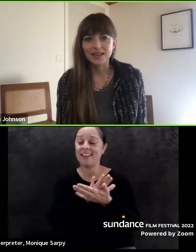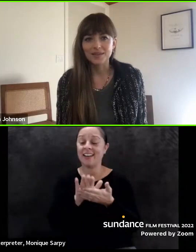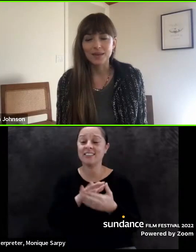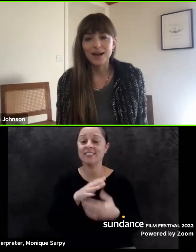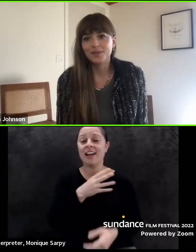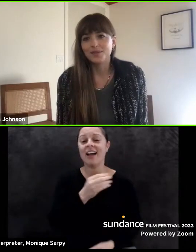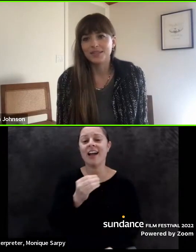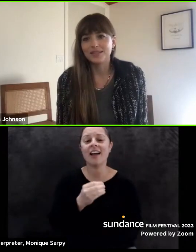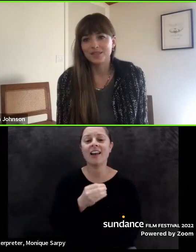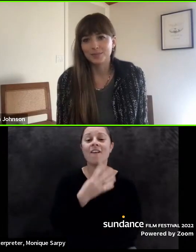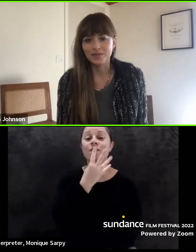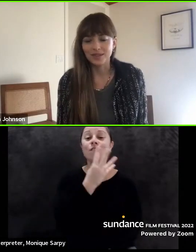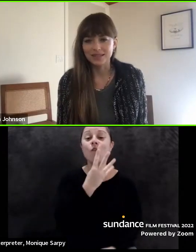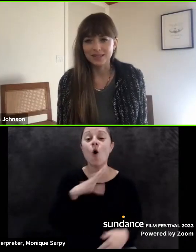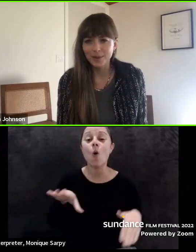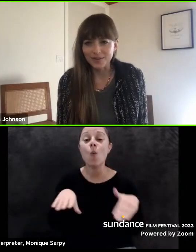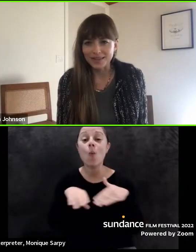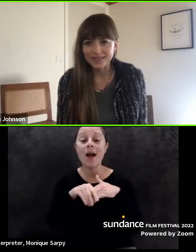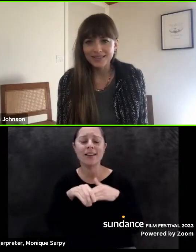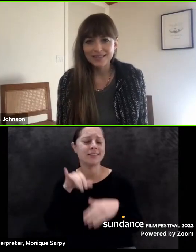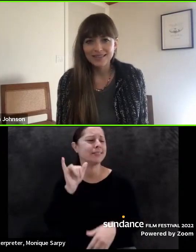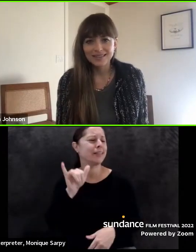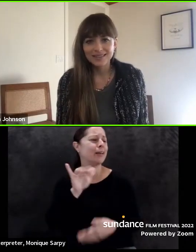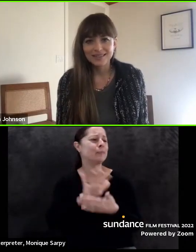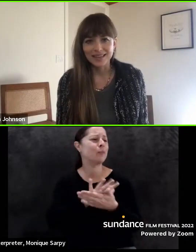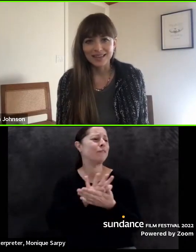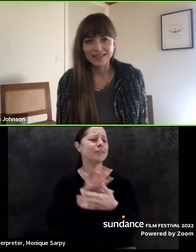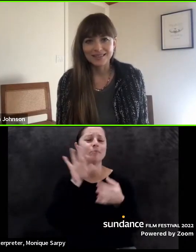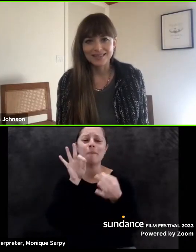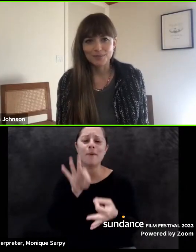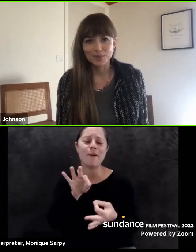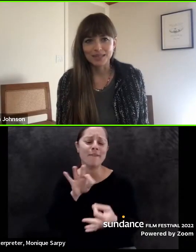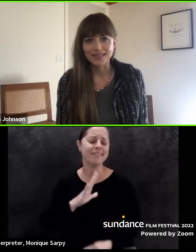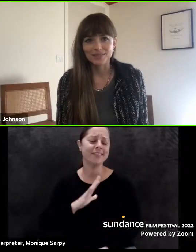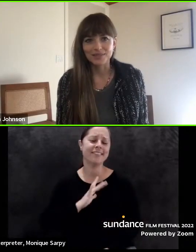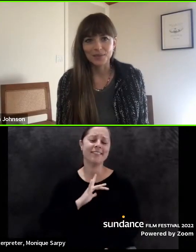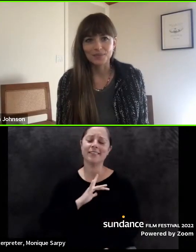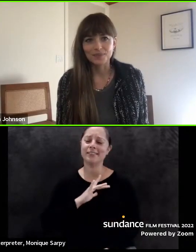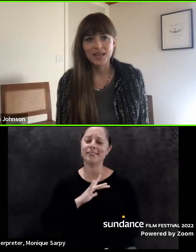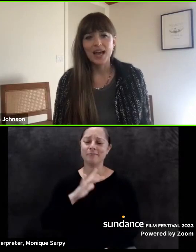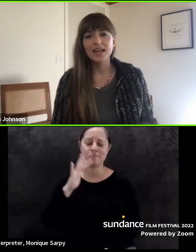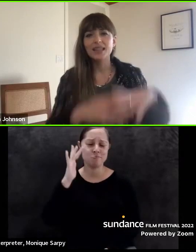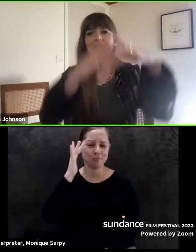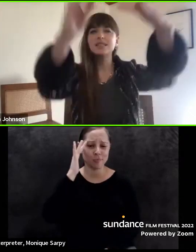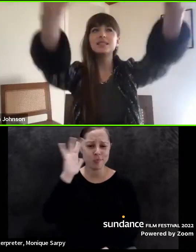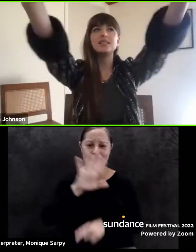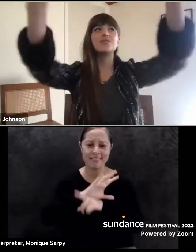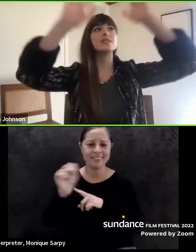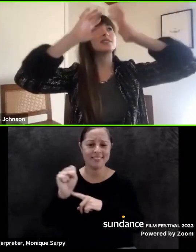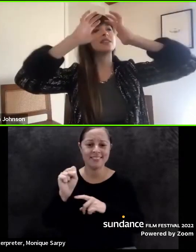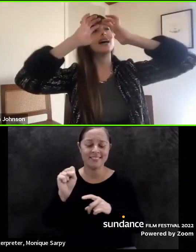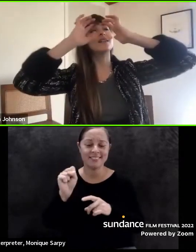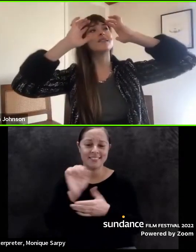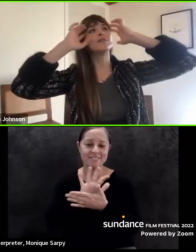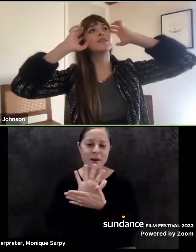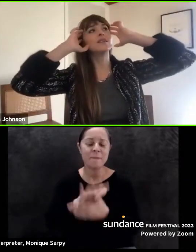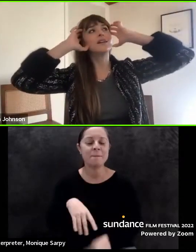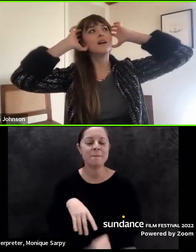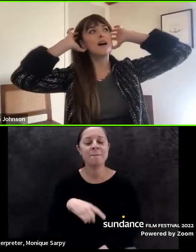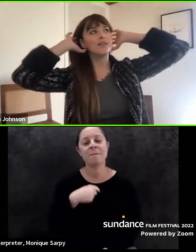in the beginning of that movie is just perfect. It's perfect. Like, it's a brilliant film. And I think it's a different